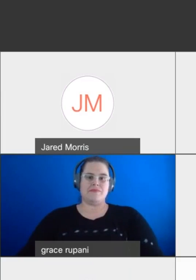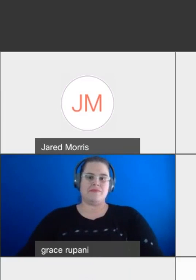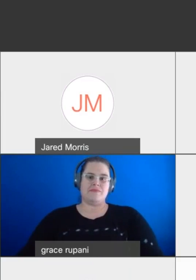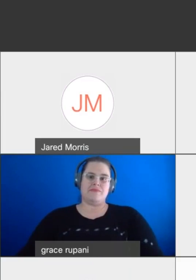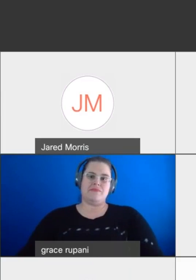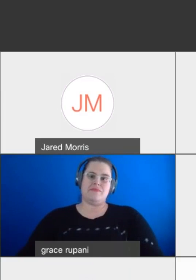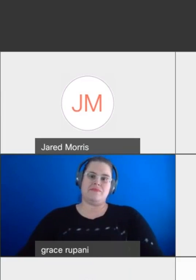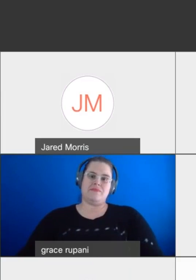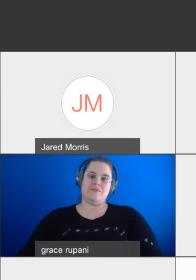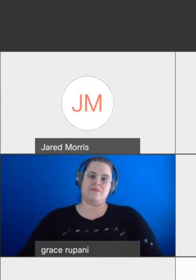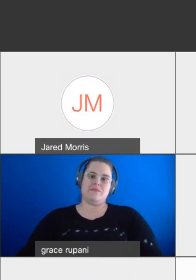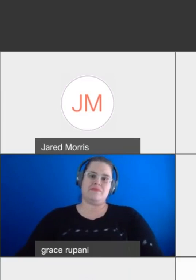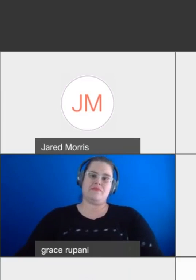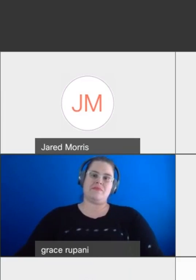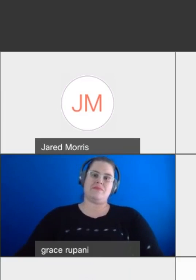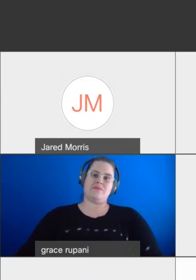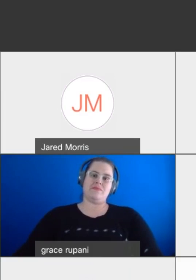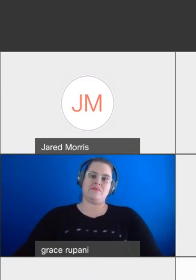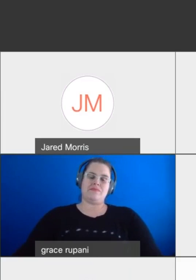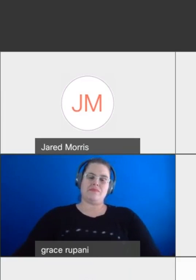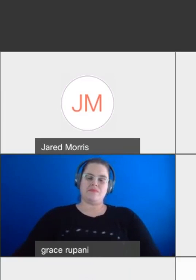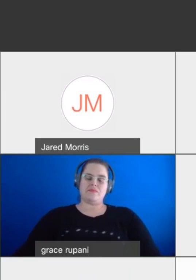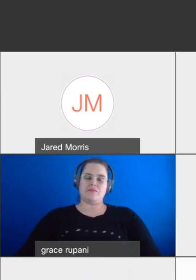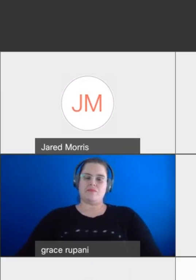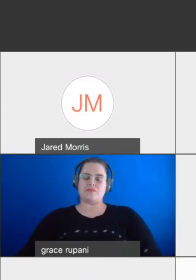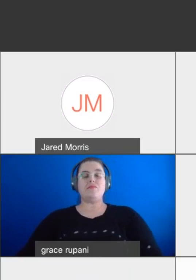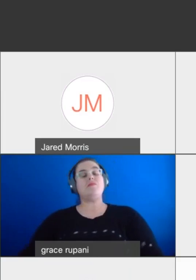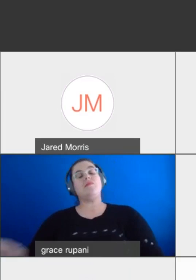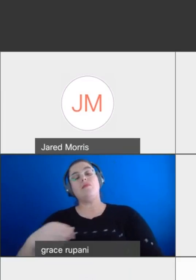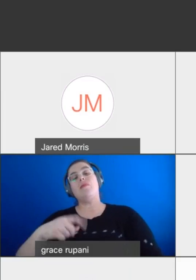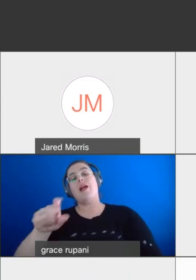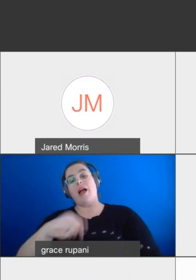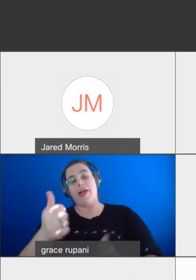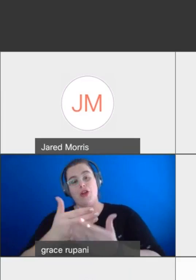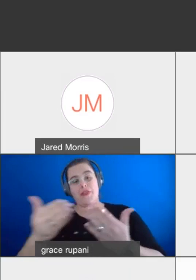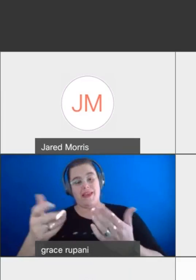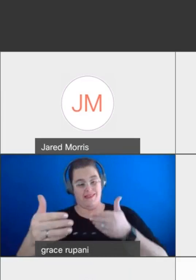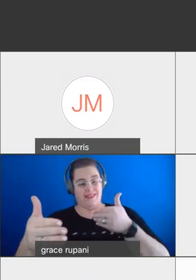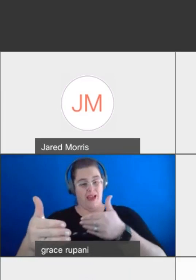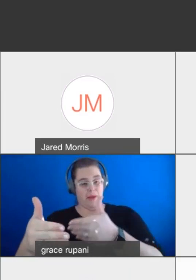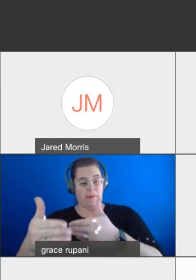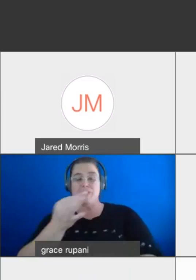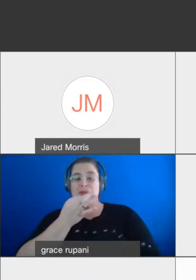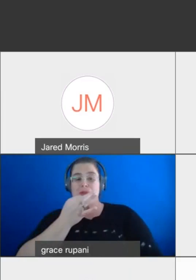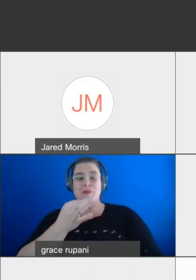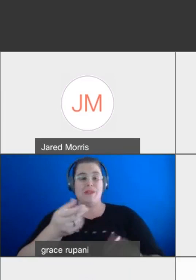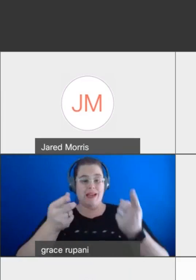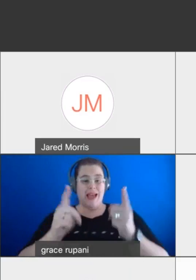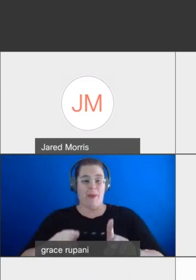The other thing that we have upcoming is that we have the regular rights and